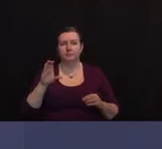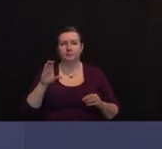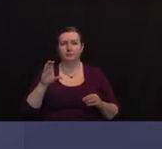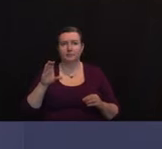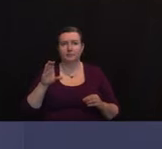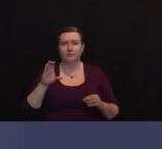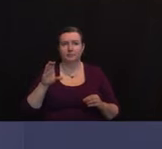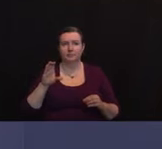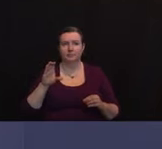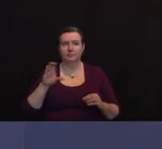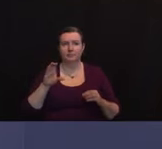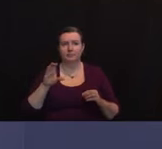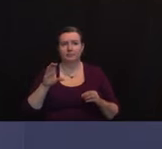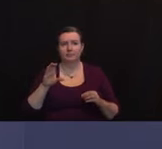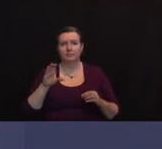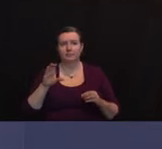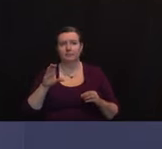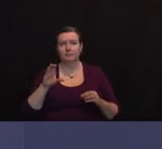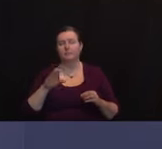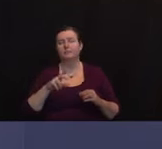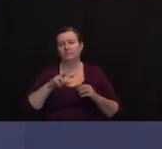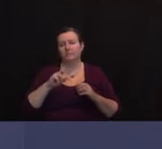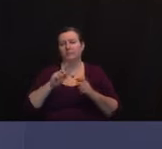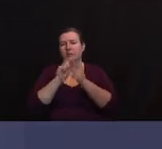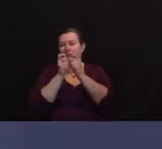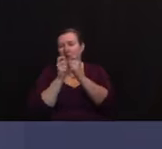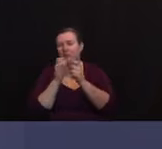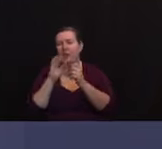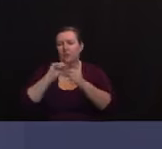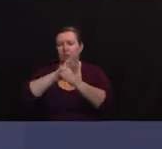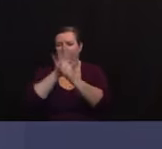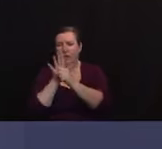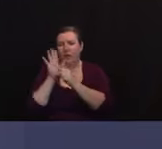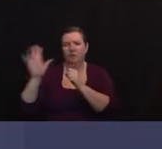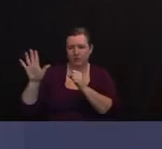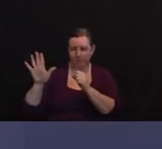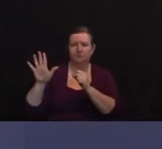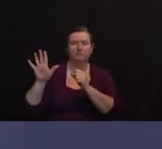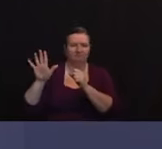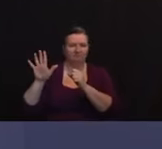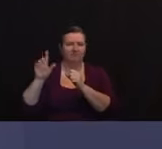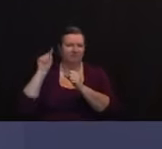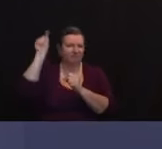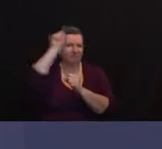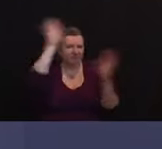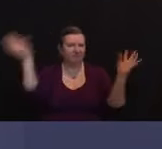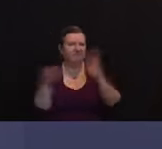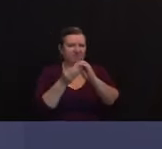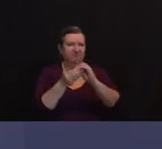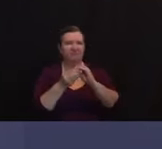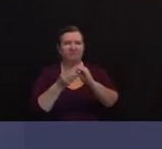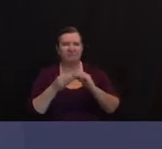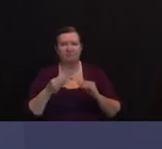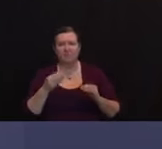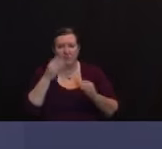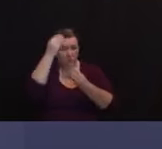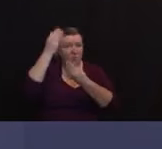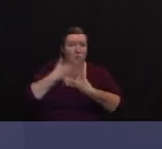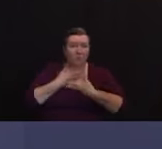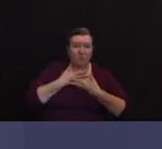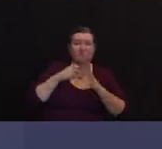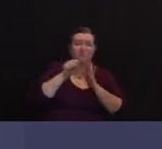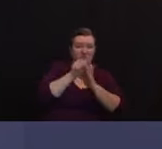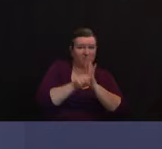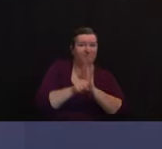reported in the state, 6 newly reported today, and also including the